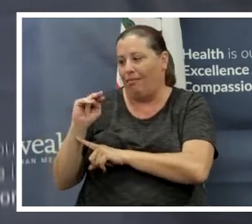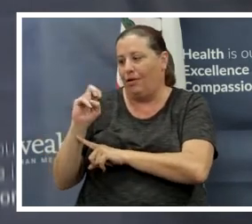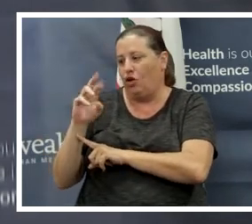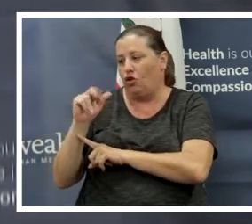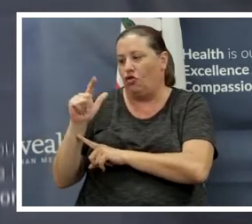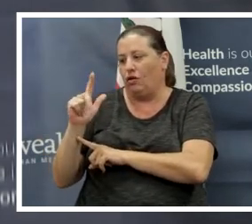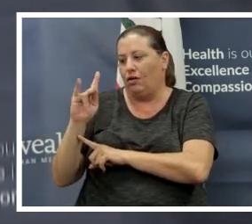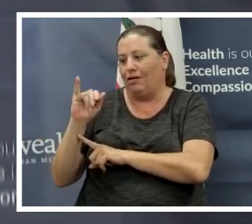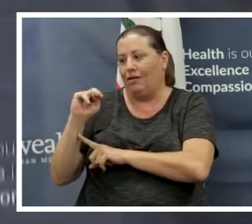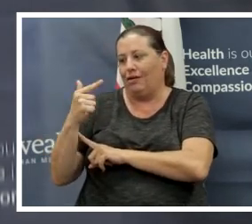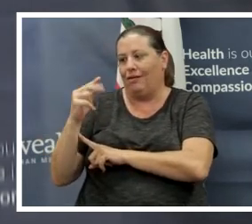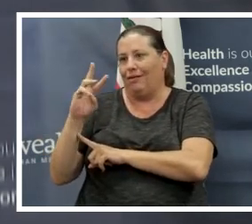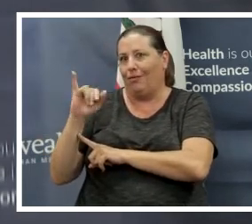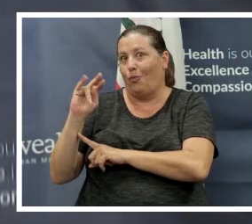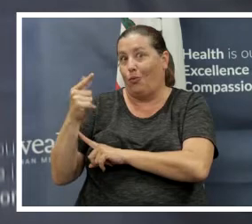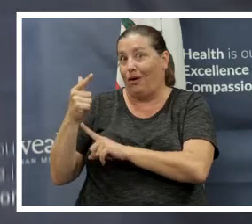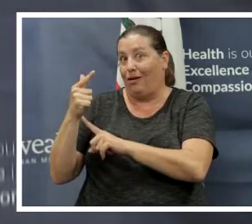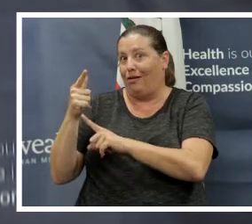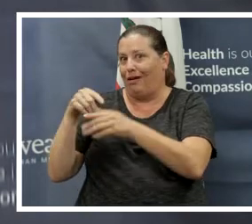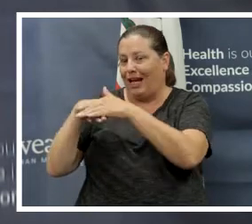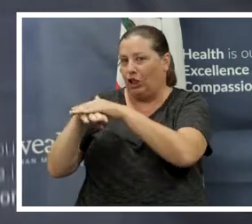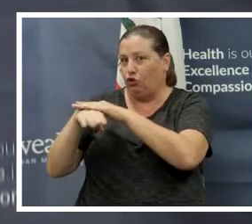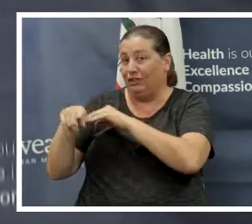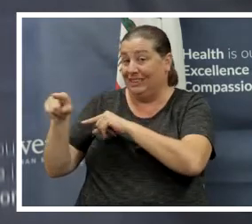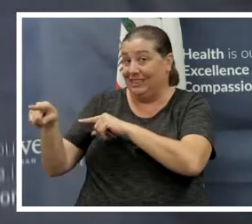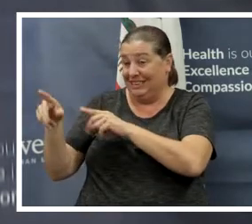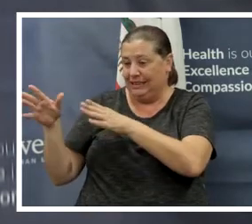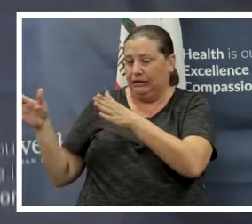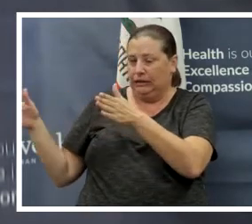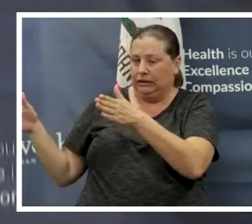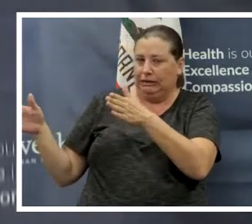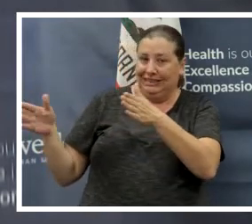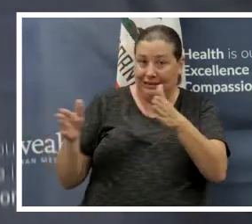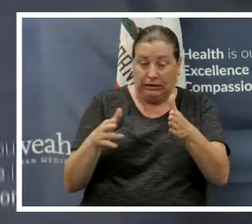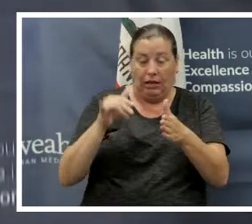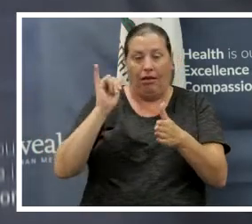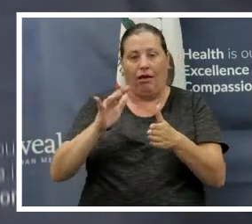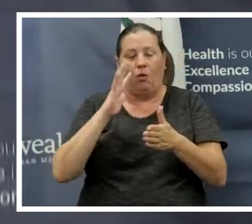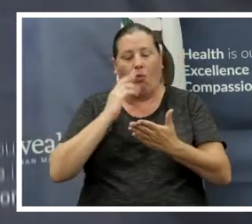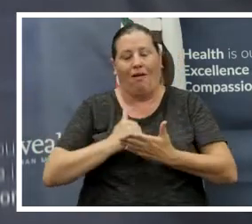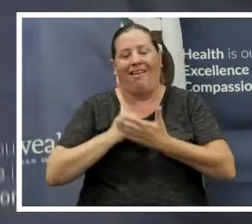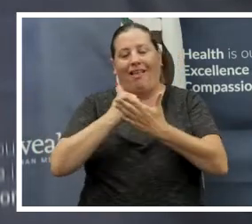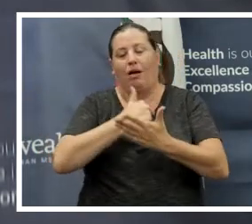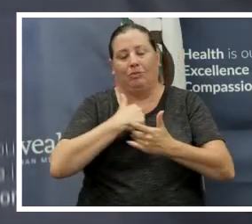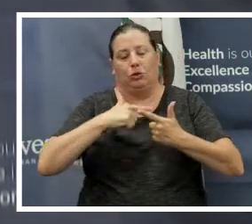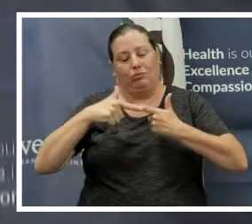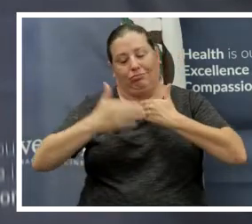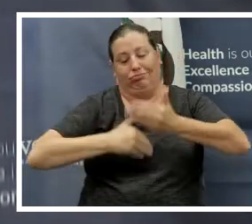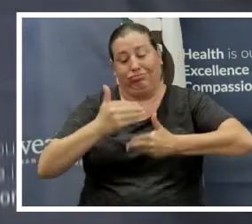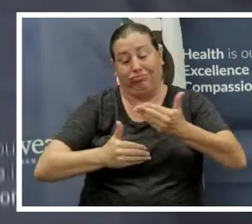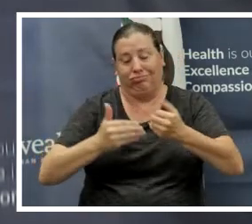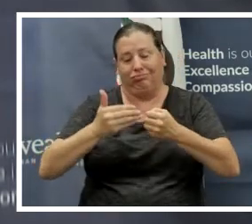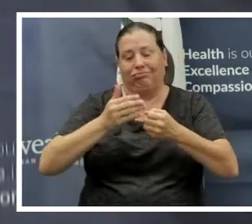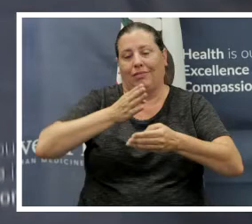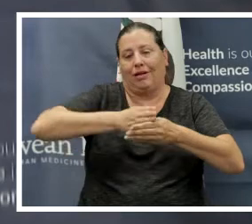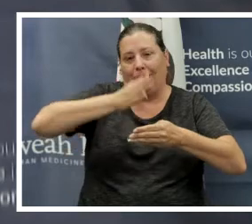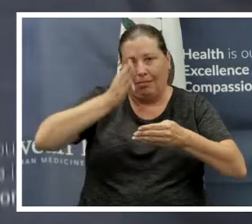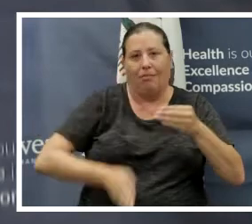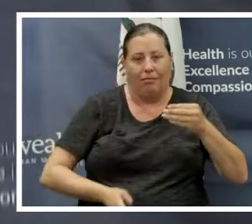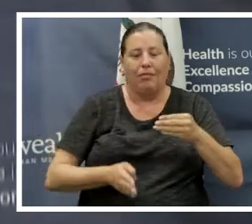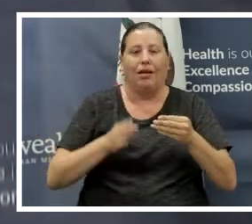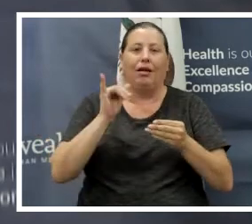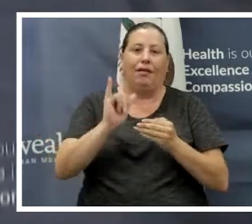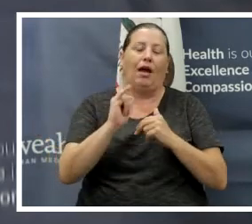Wing entrance. And this is all being done to help us, move forward and complete that construction by April of